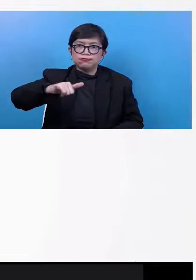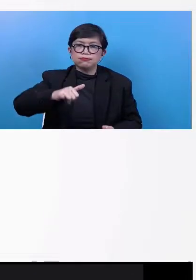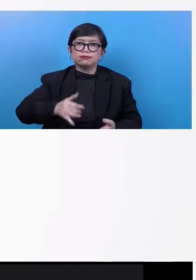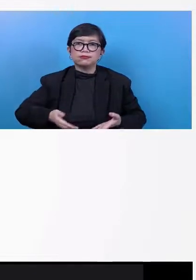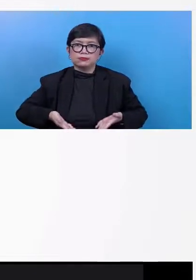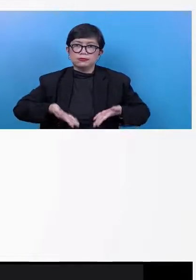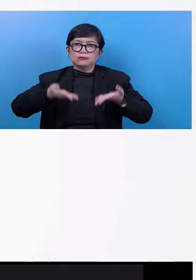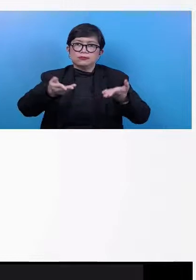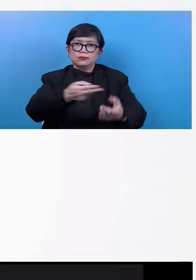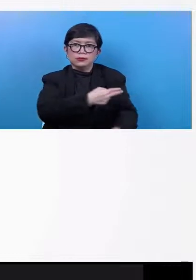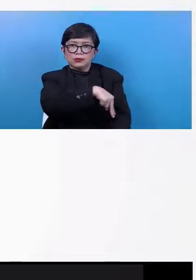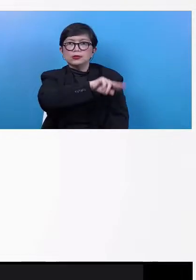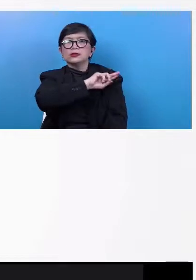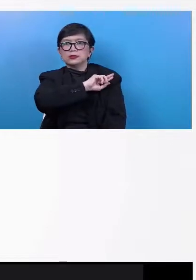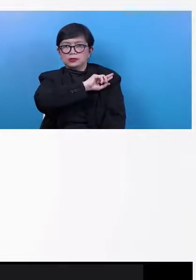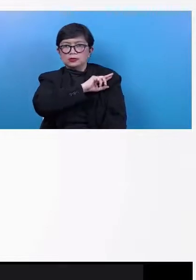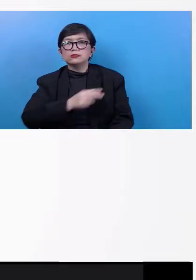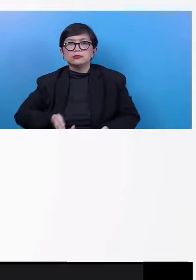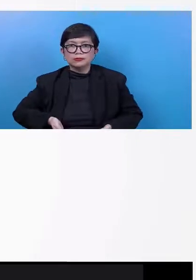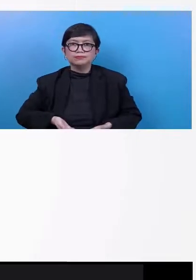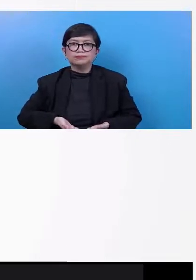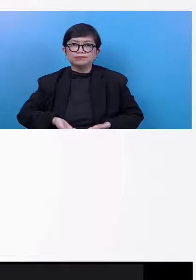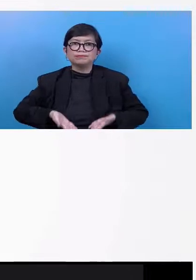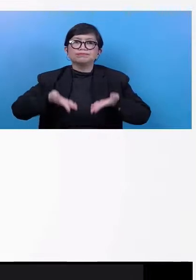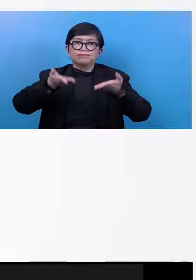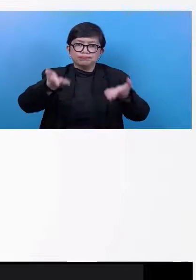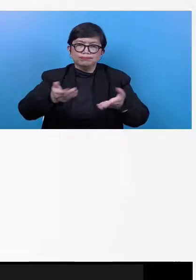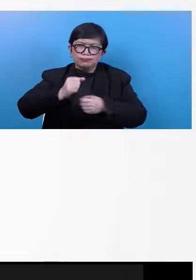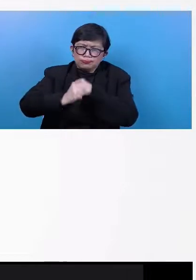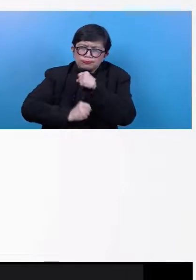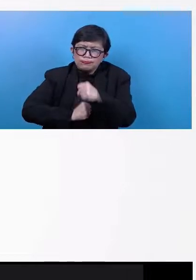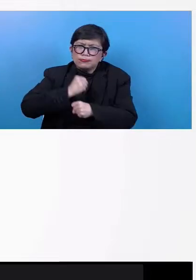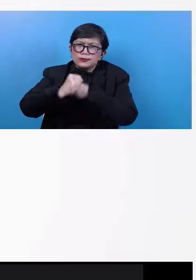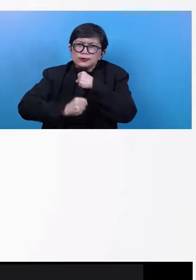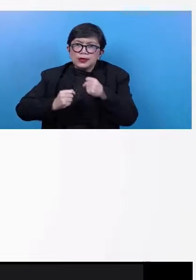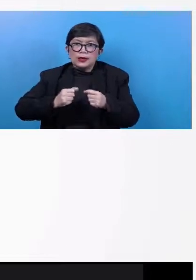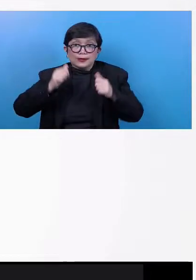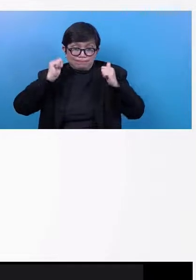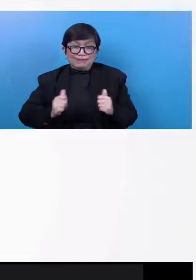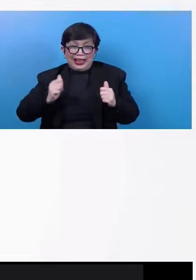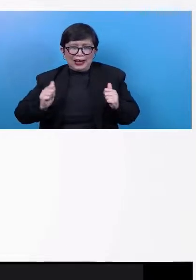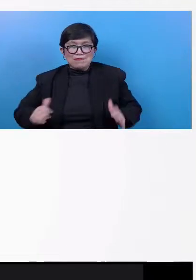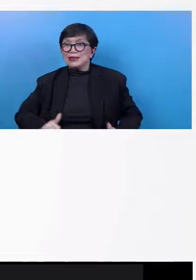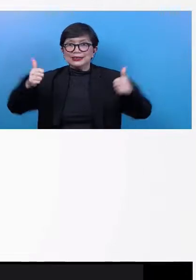water flowing, and so on. This commitment helps